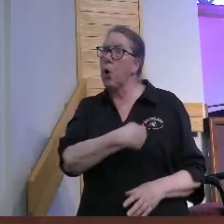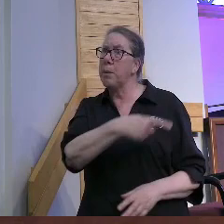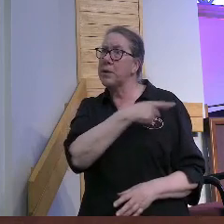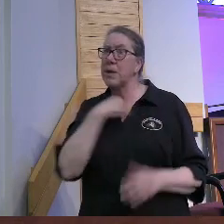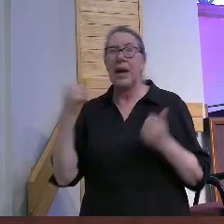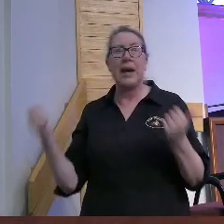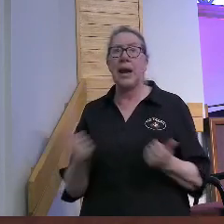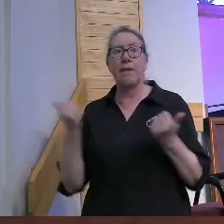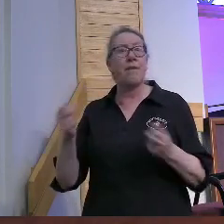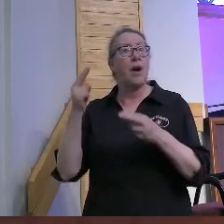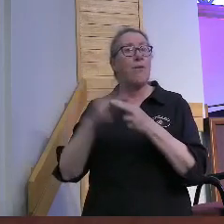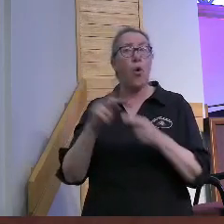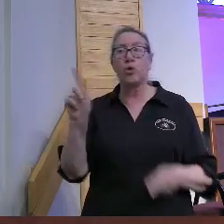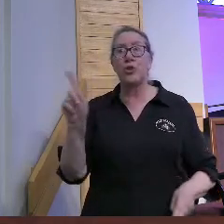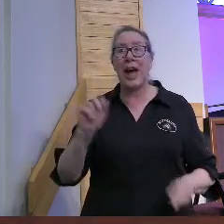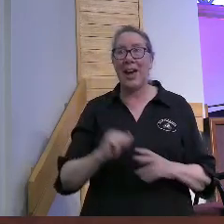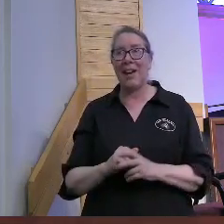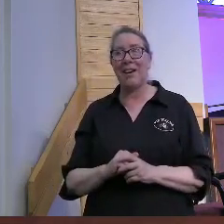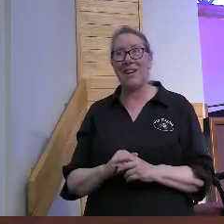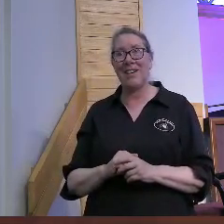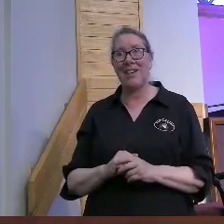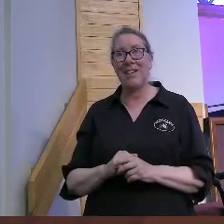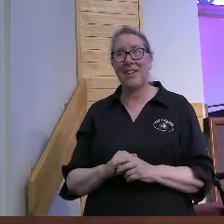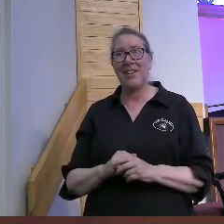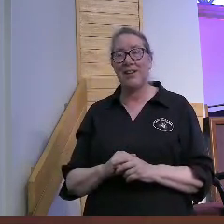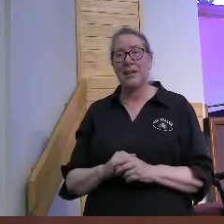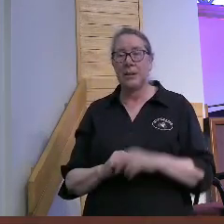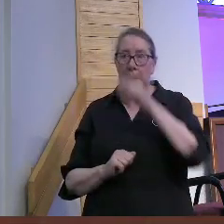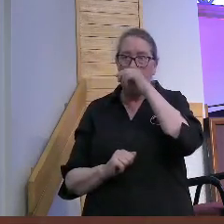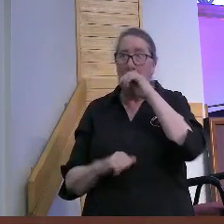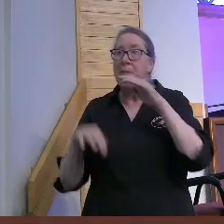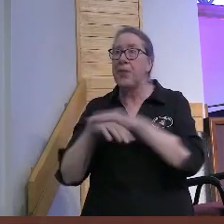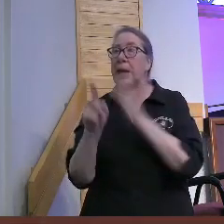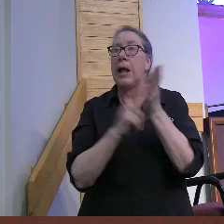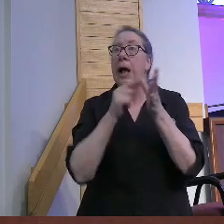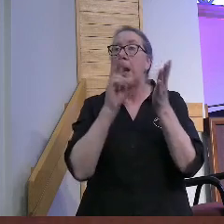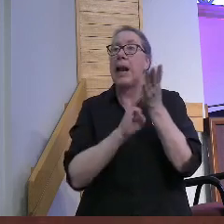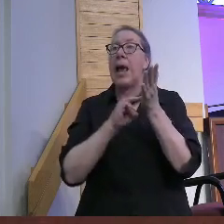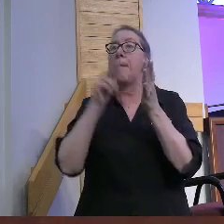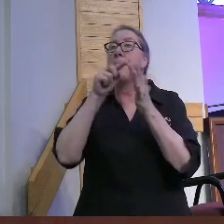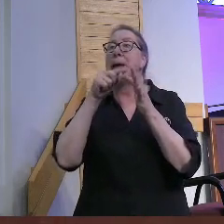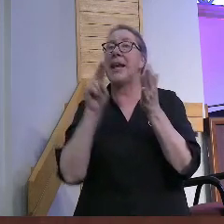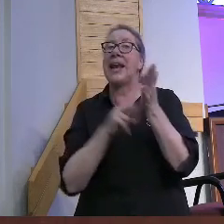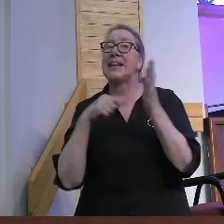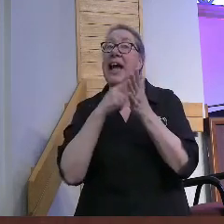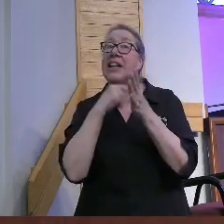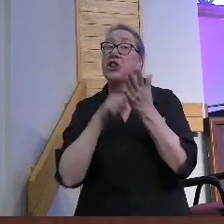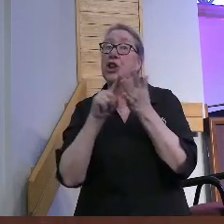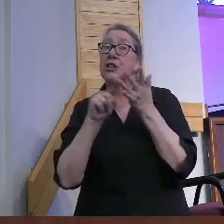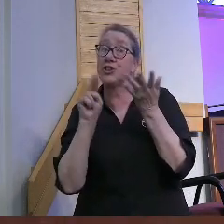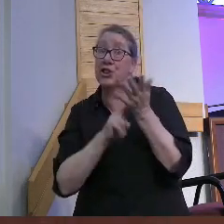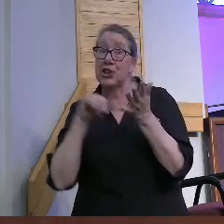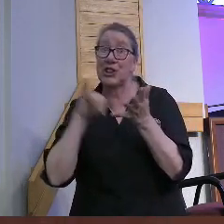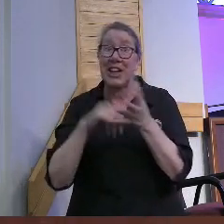enough for today. He's only promised us enough for today. In Lamentations 3:22, you know, we say, well, what